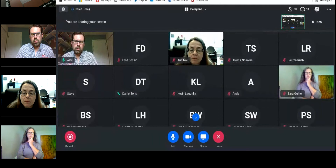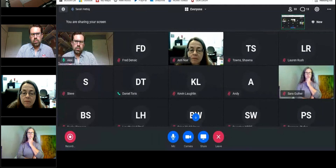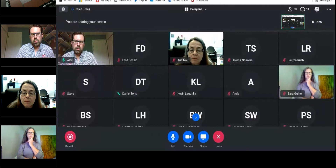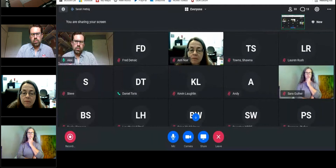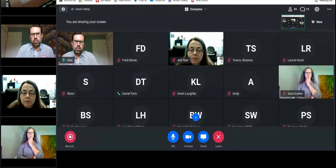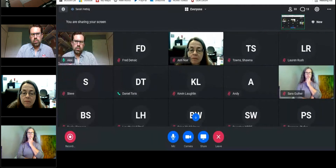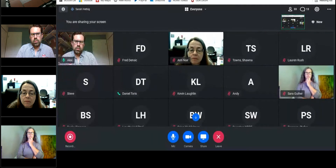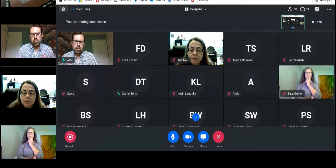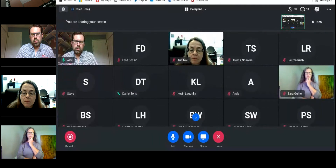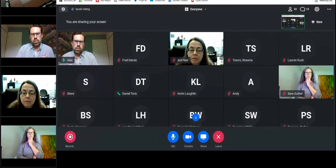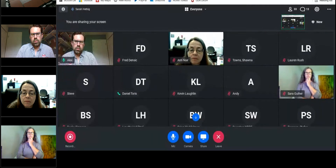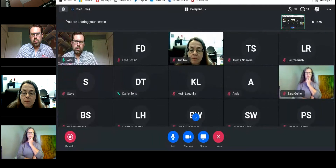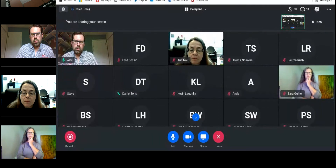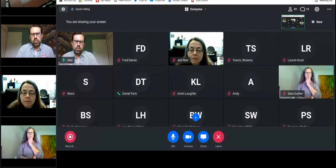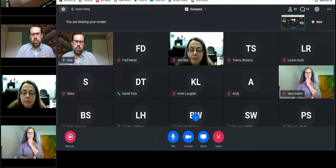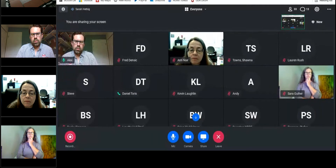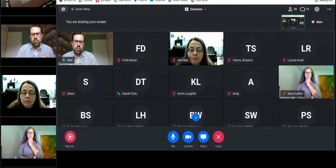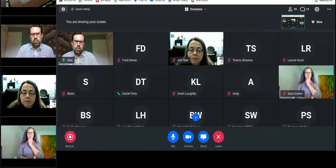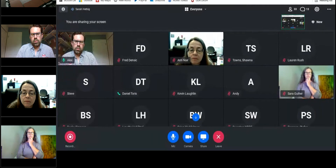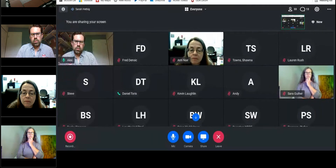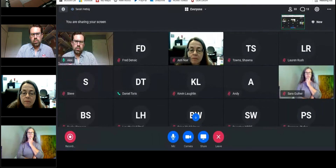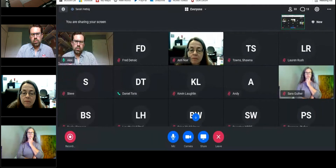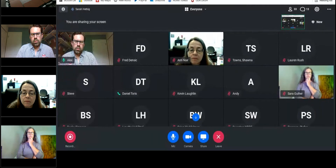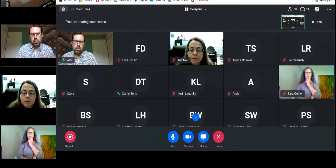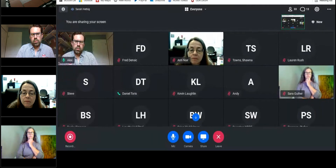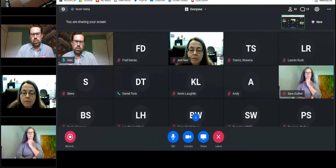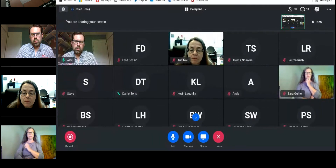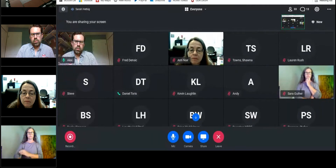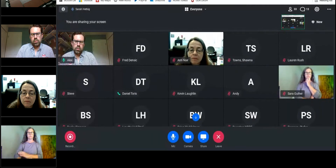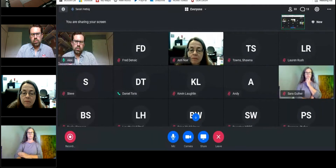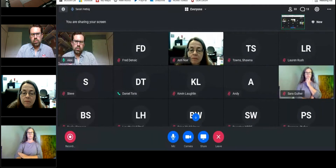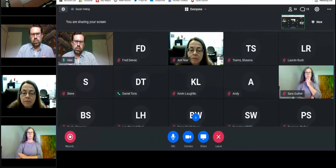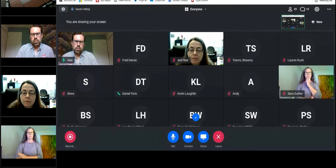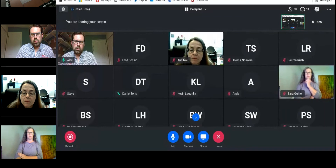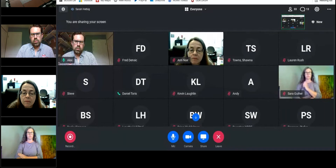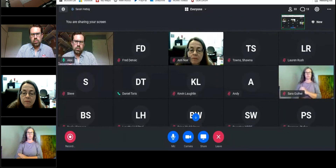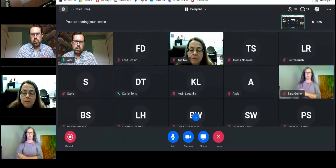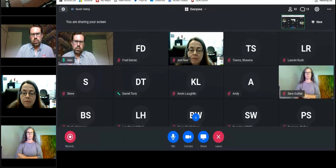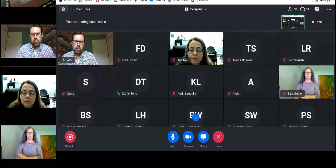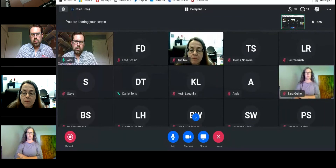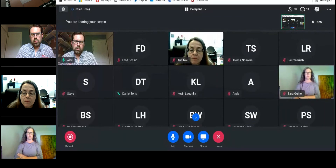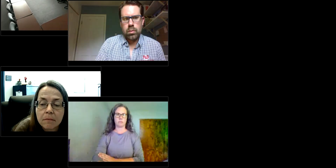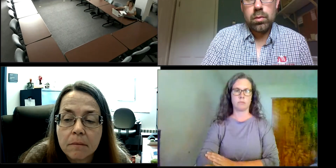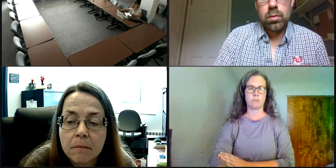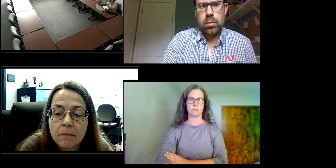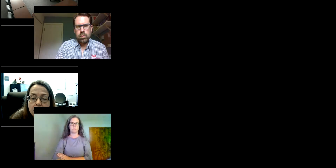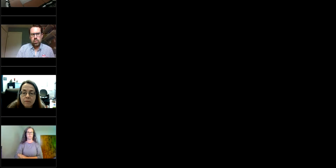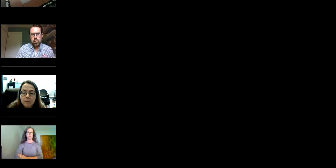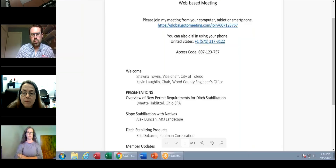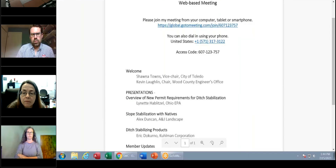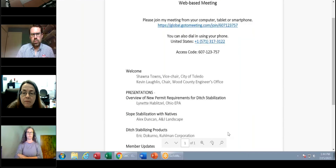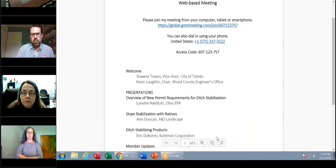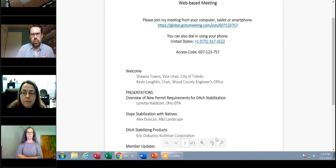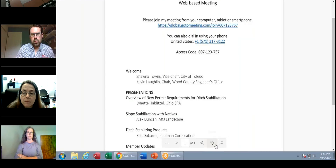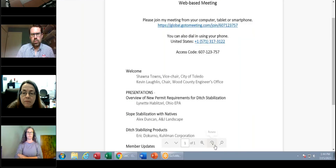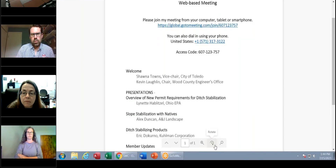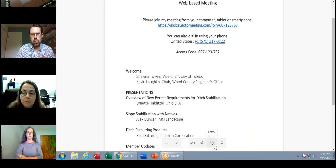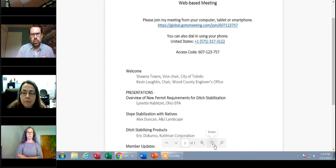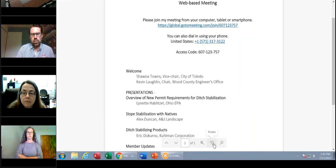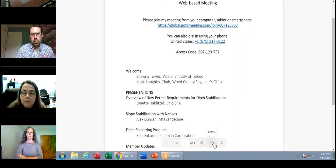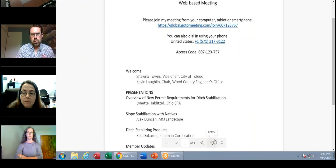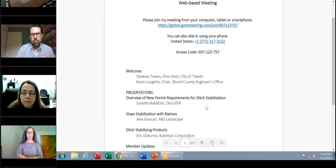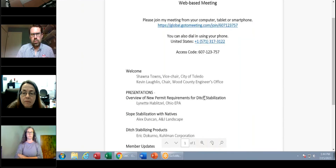those different species, if any of them are better than others in terms of being able to filter outside waters that come